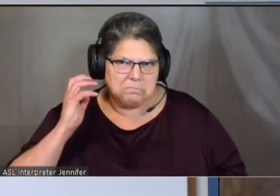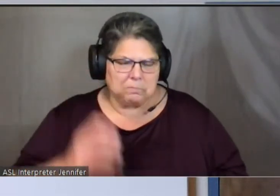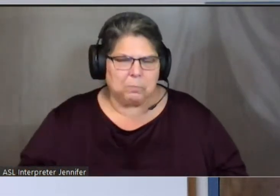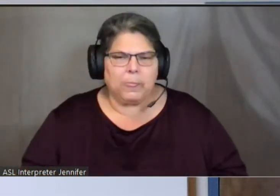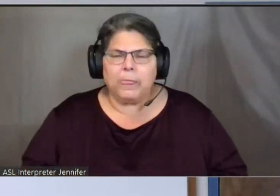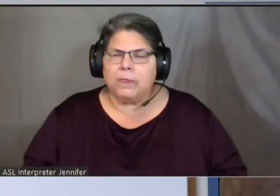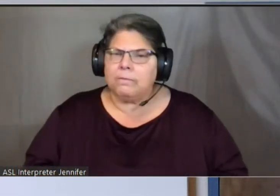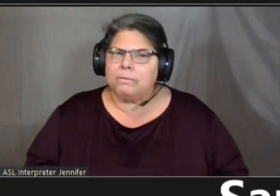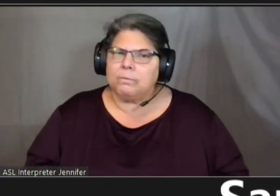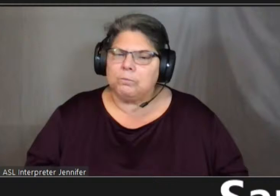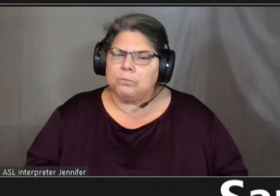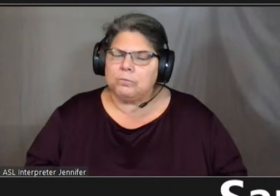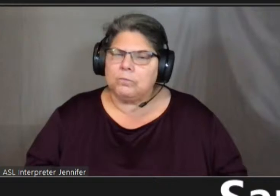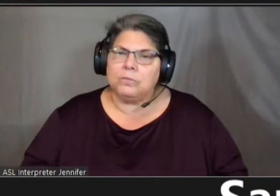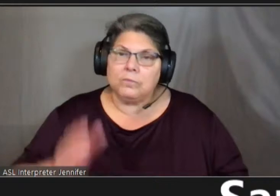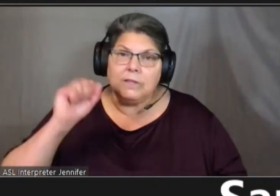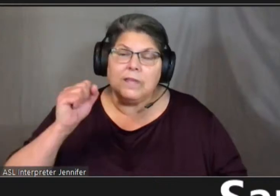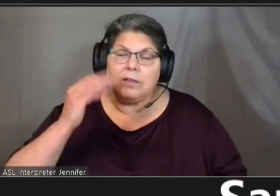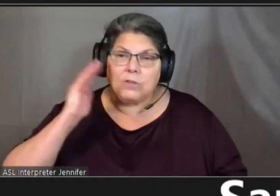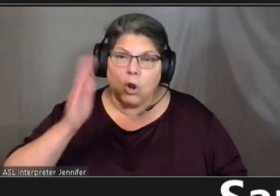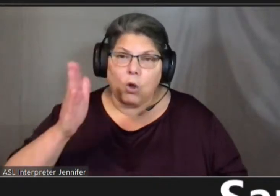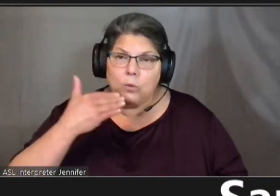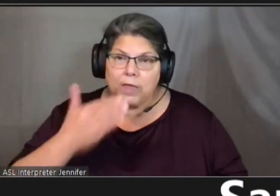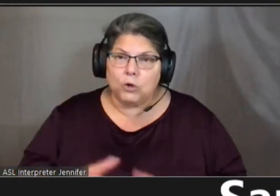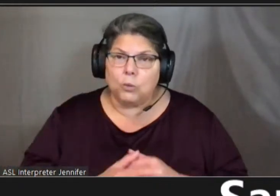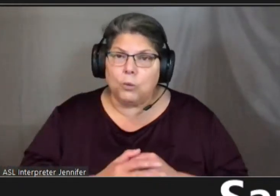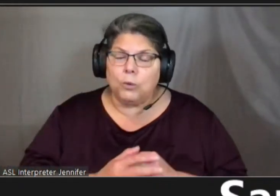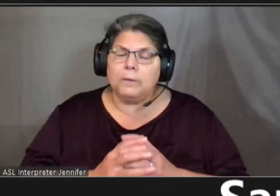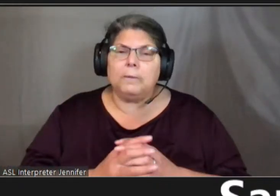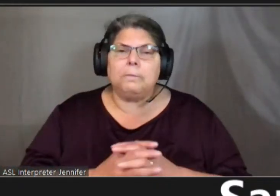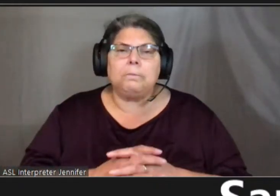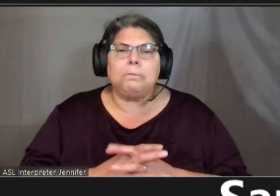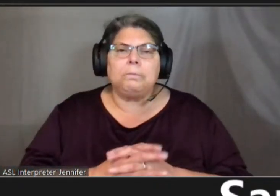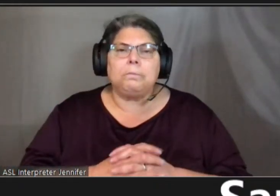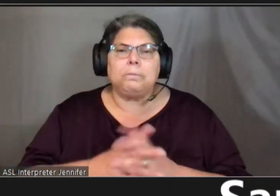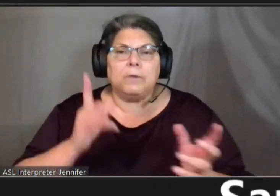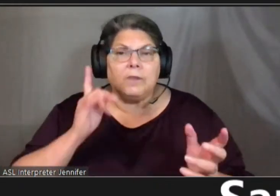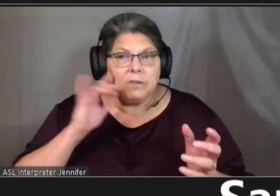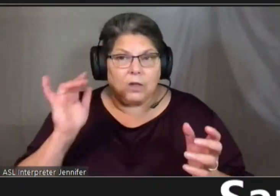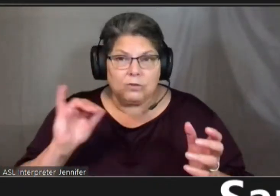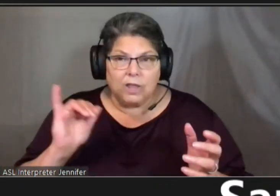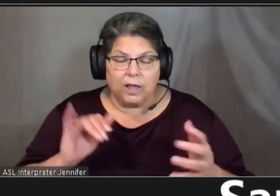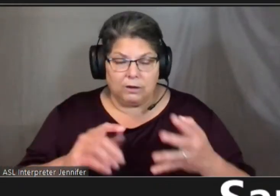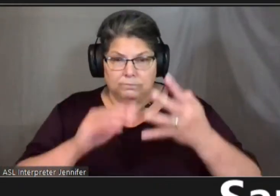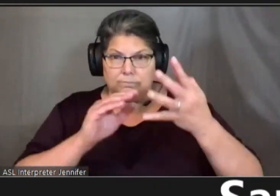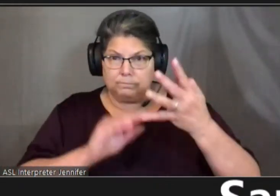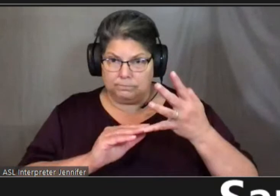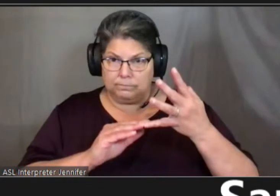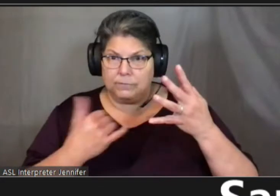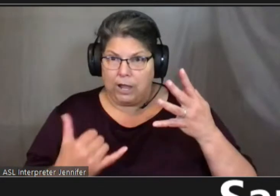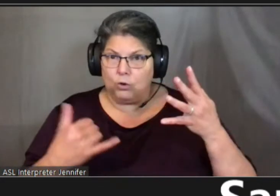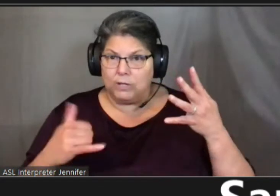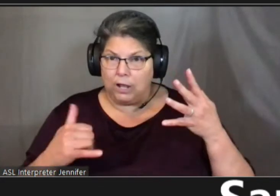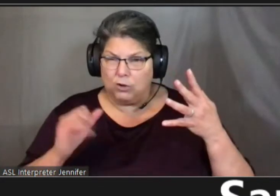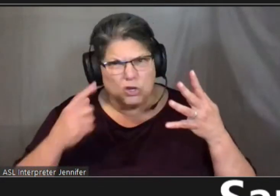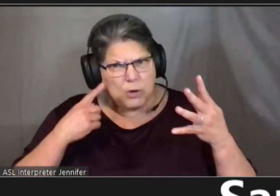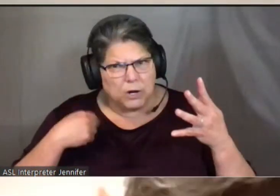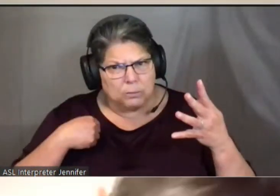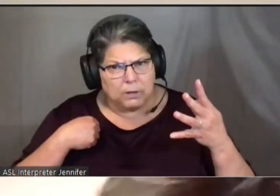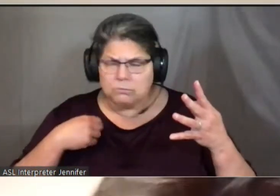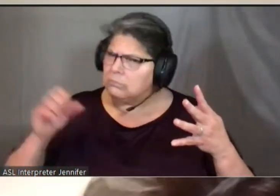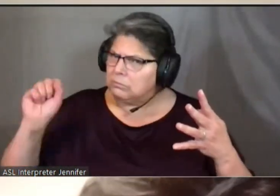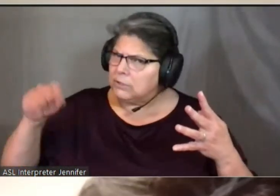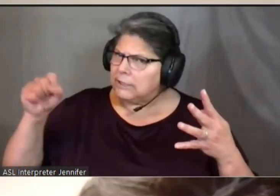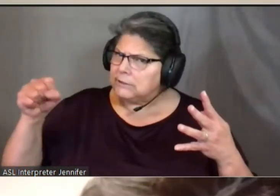Okay. Yes, hello, thank you. So it sounds like in the yellow tier, can you hear me?